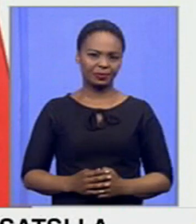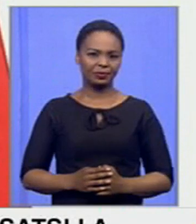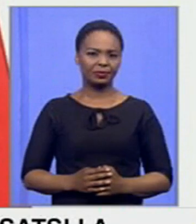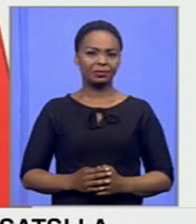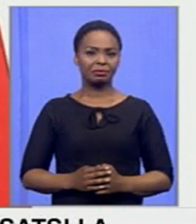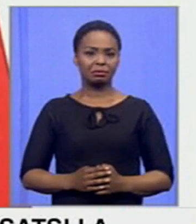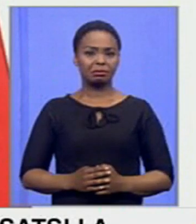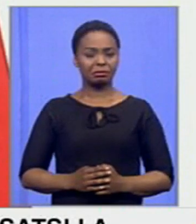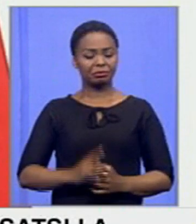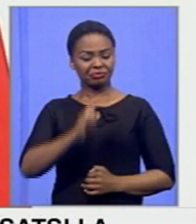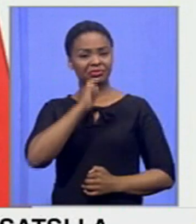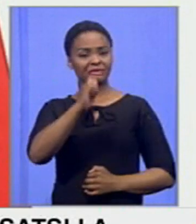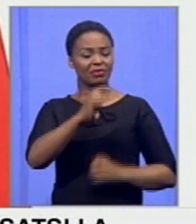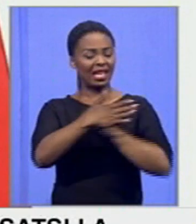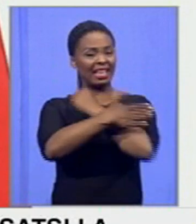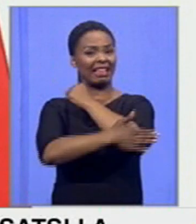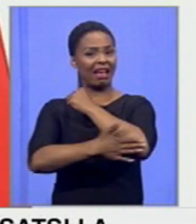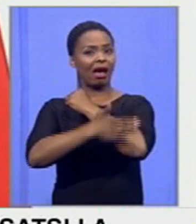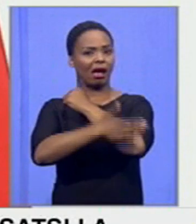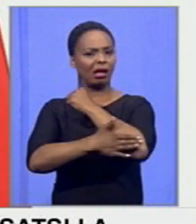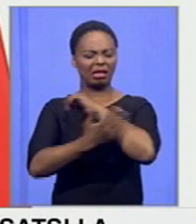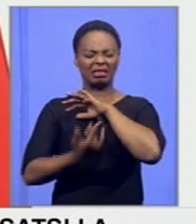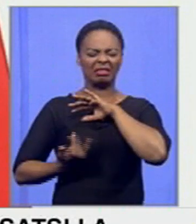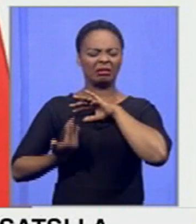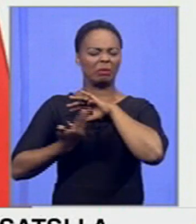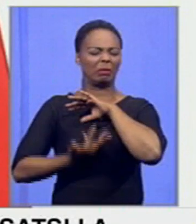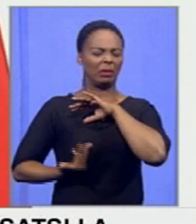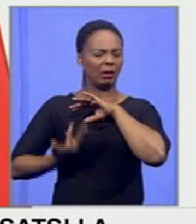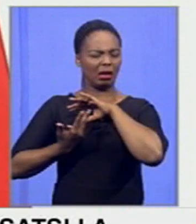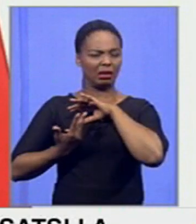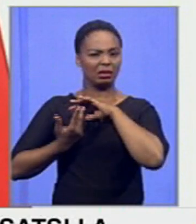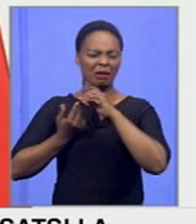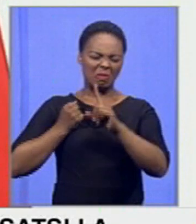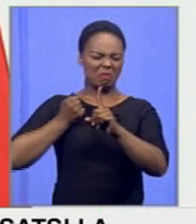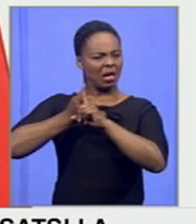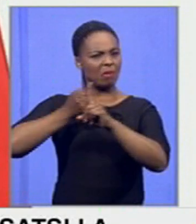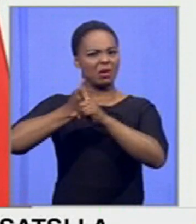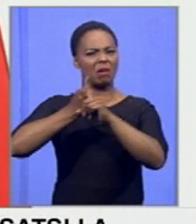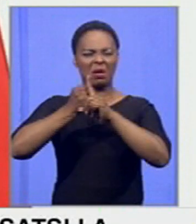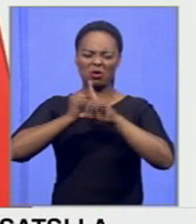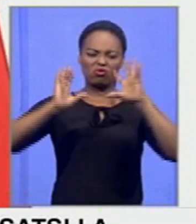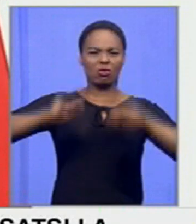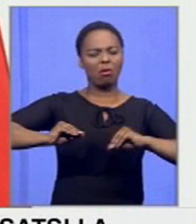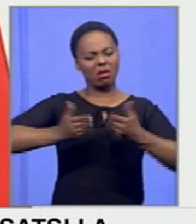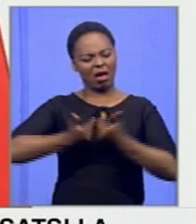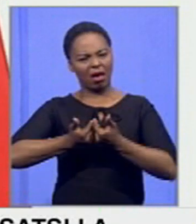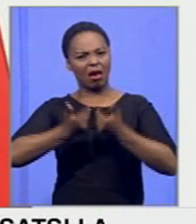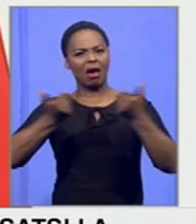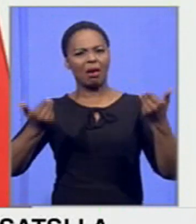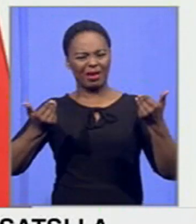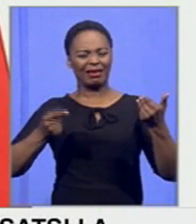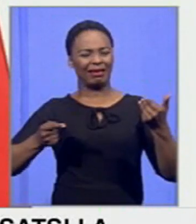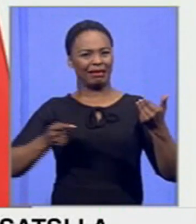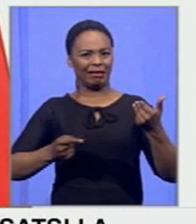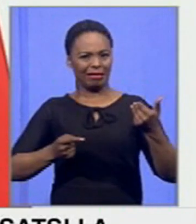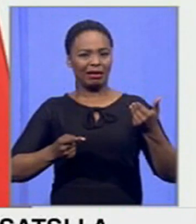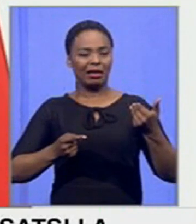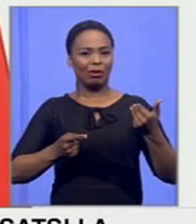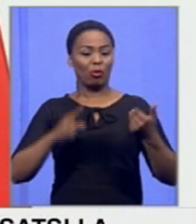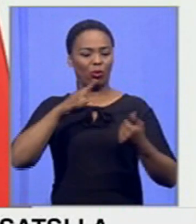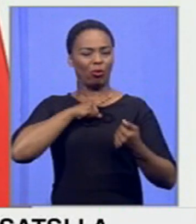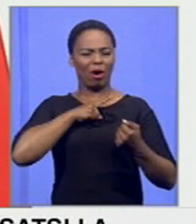Their undying spirit and commitment to ending apartheid helped pave the way for a more